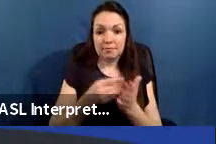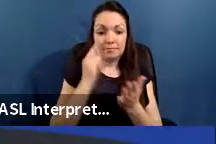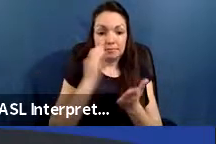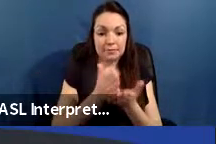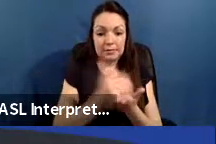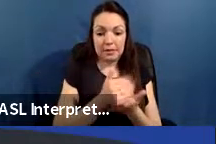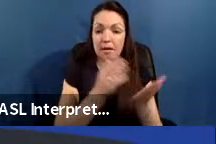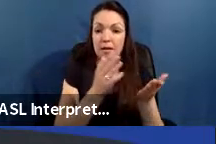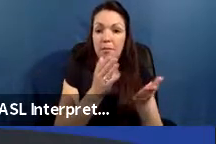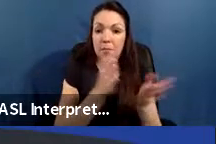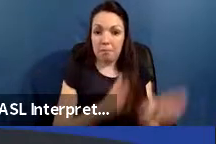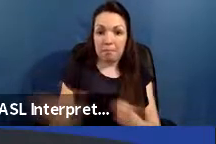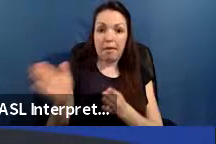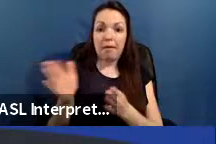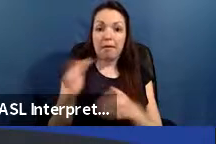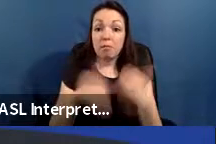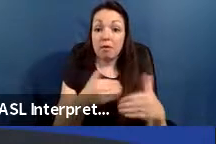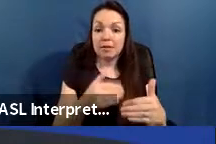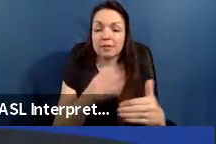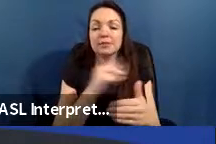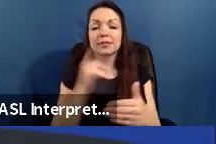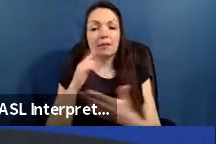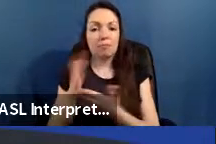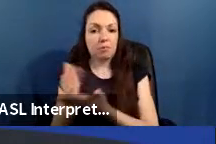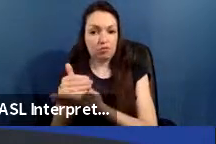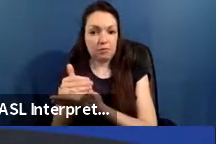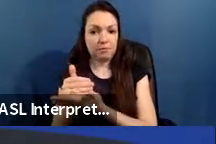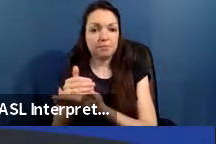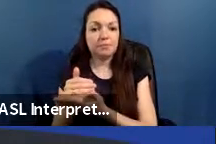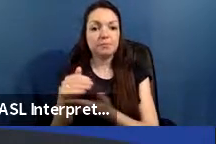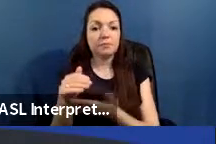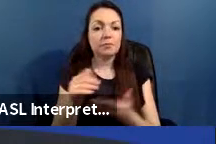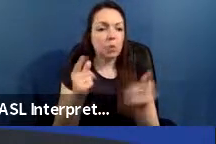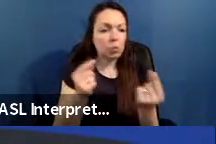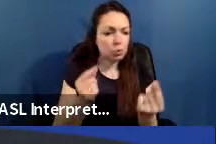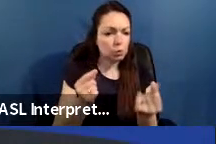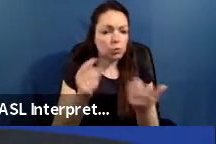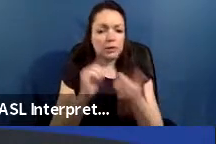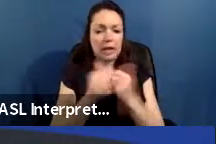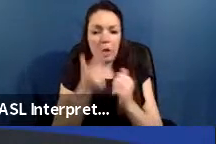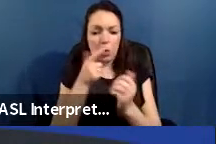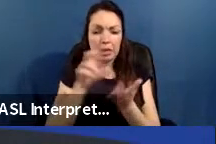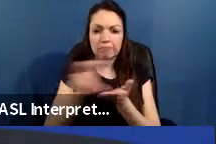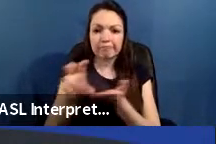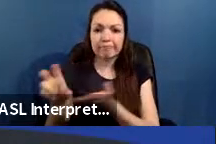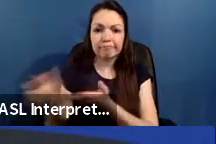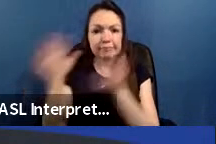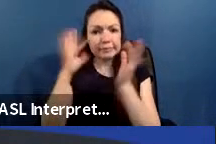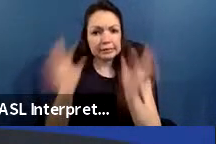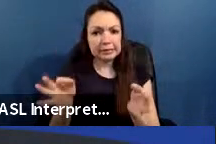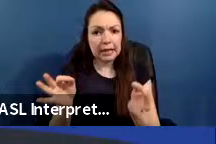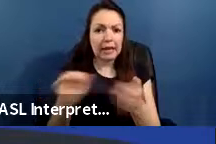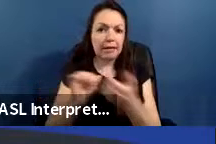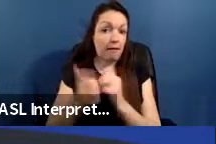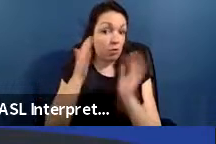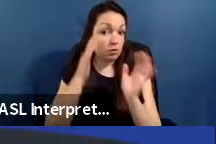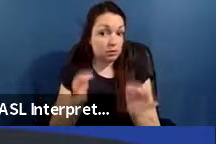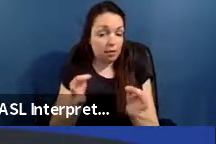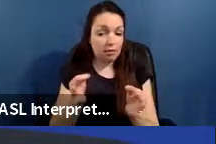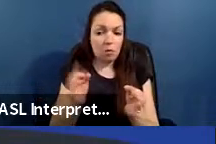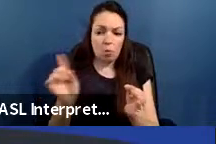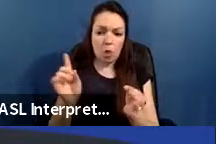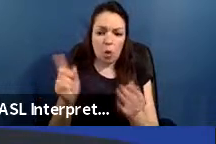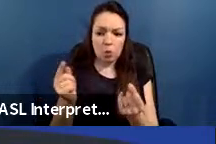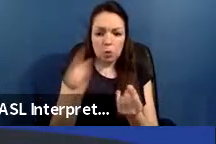and budget. Essentially, what do we do? How do we allocate money? And how do we make decisions on where do we do our capital investments across the